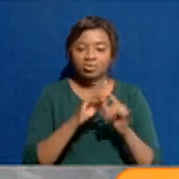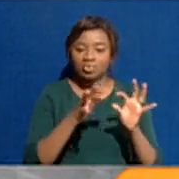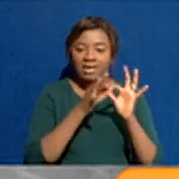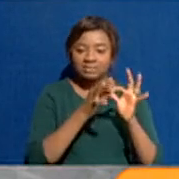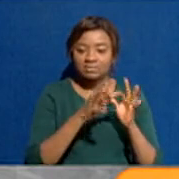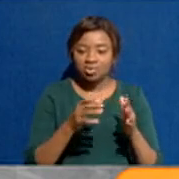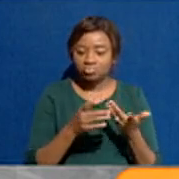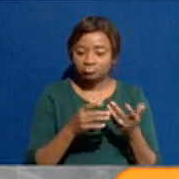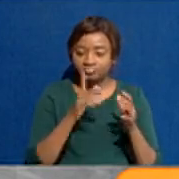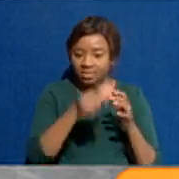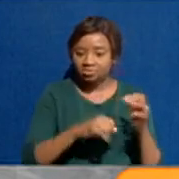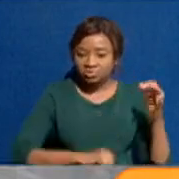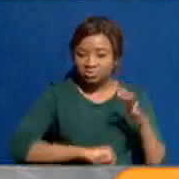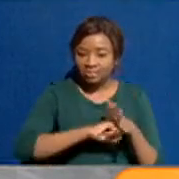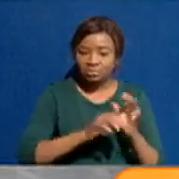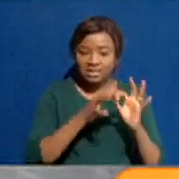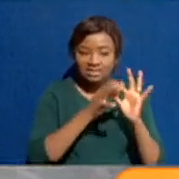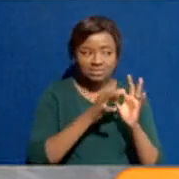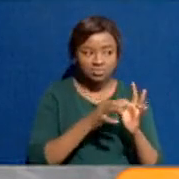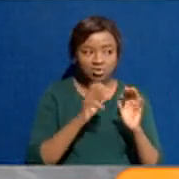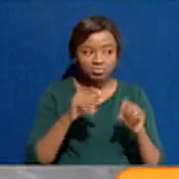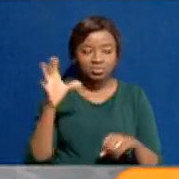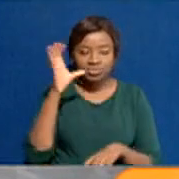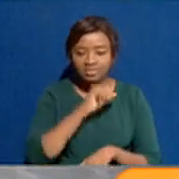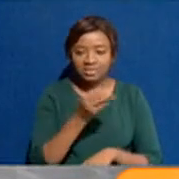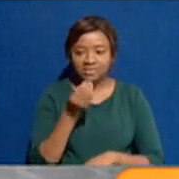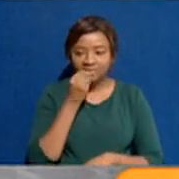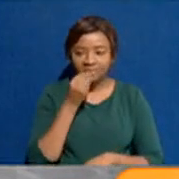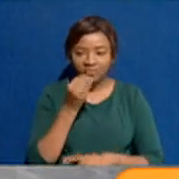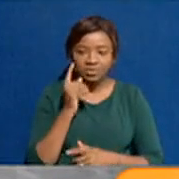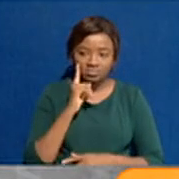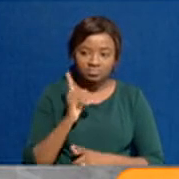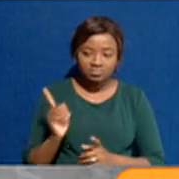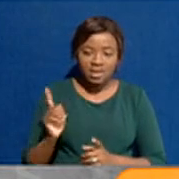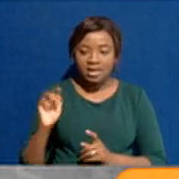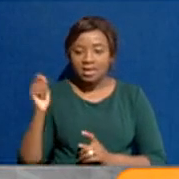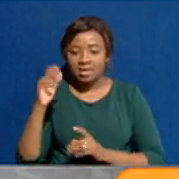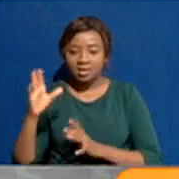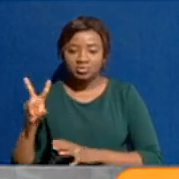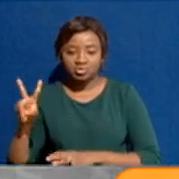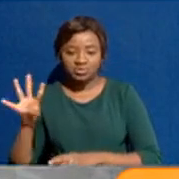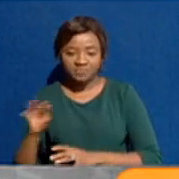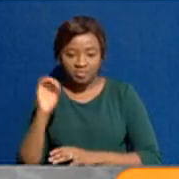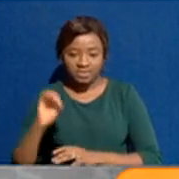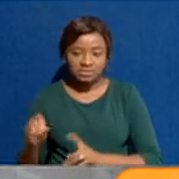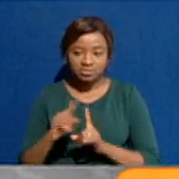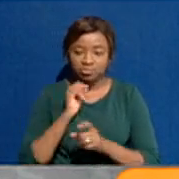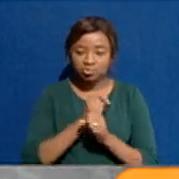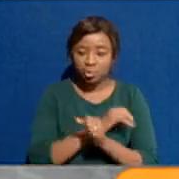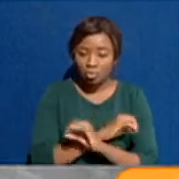go without food at 27%, against Kenya Kwanzaa's 24%, and unemployment at